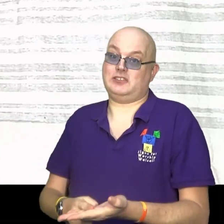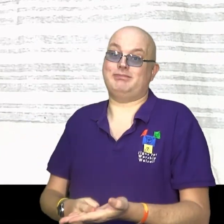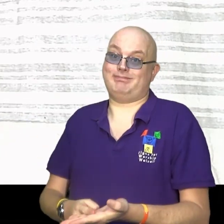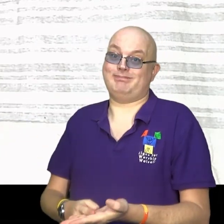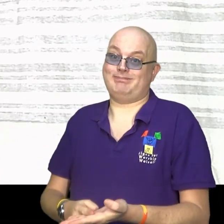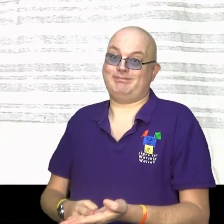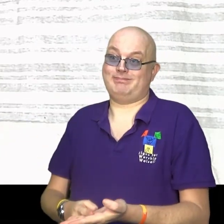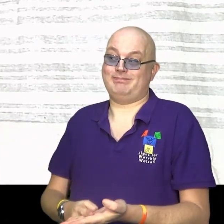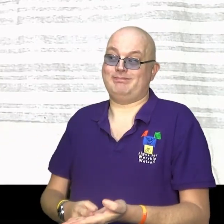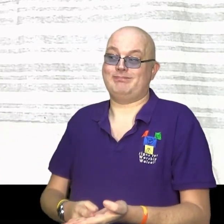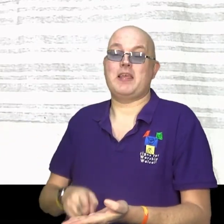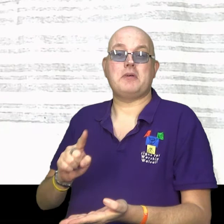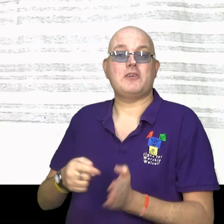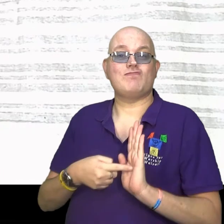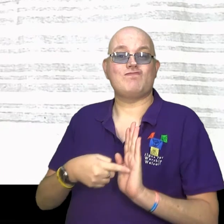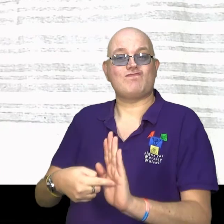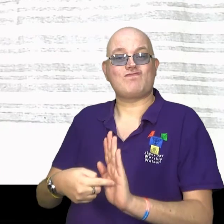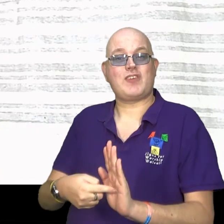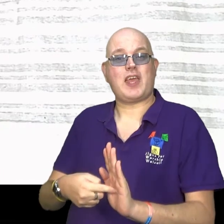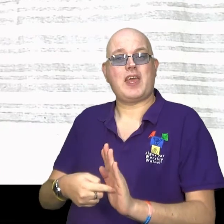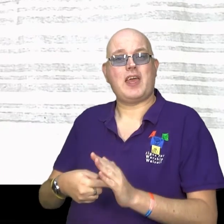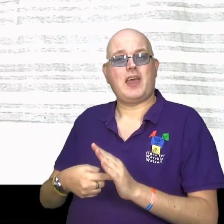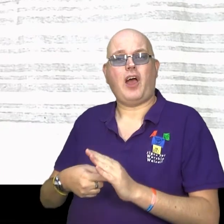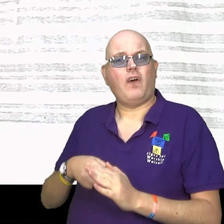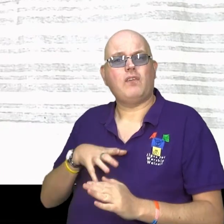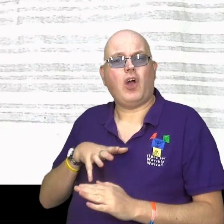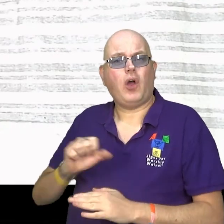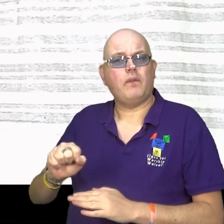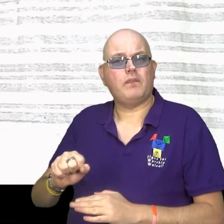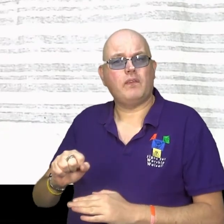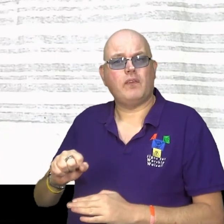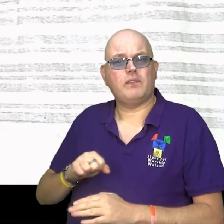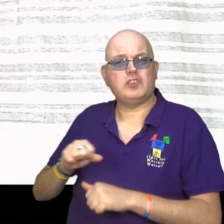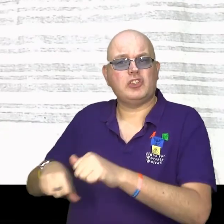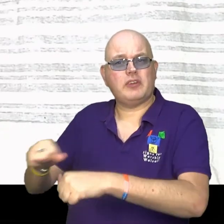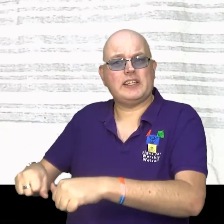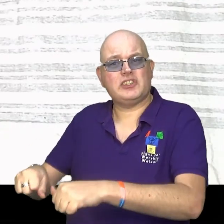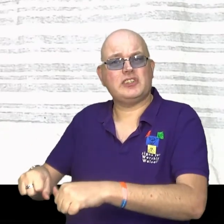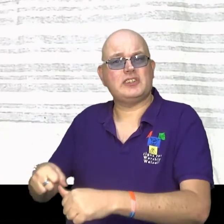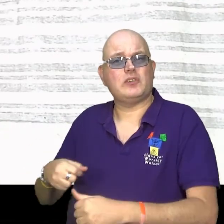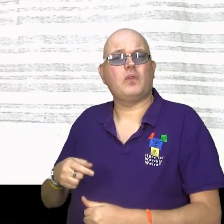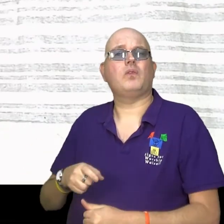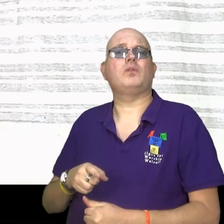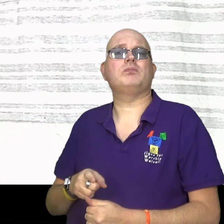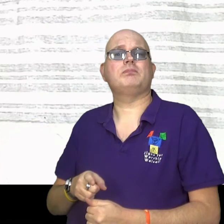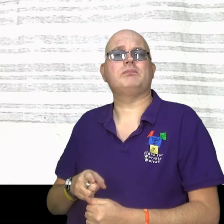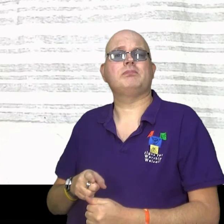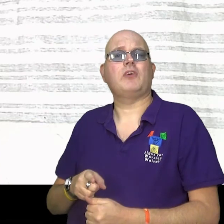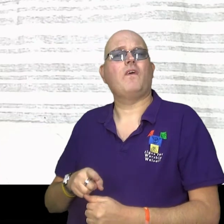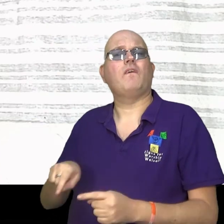verdict. But it serves as a message of hope for every generation afterwards who read the